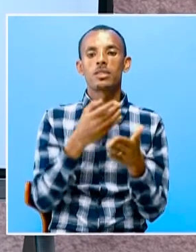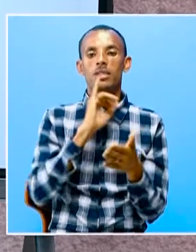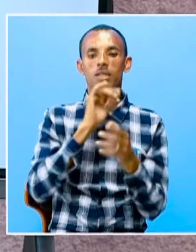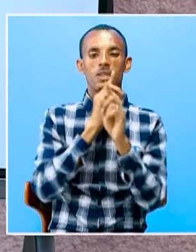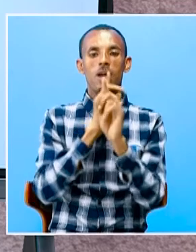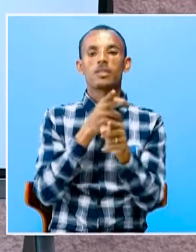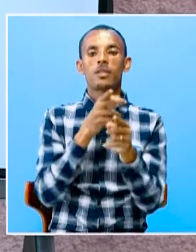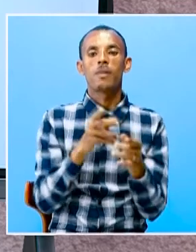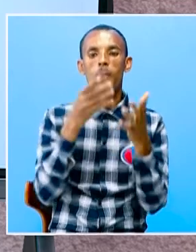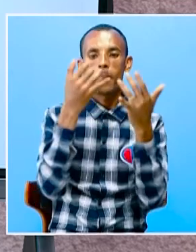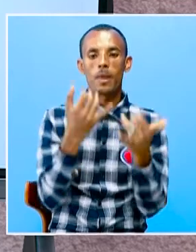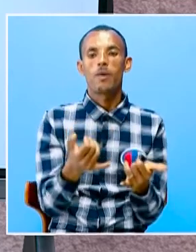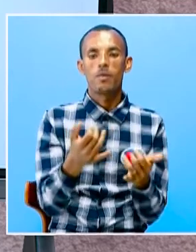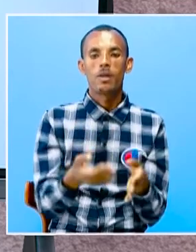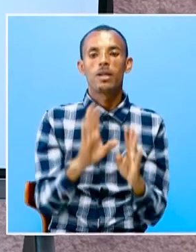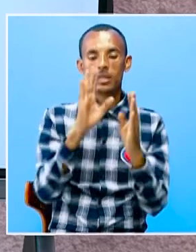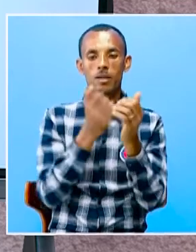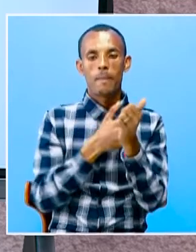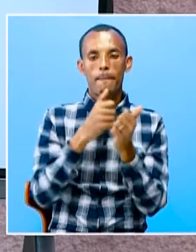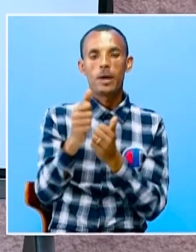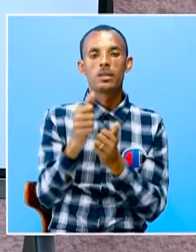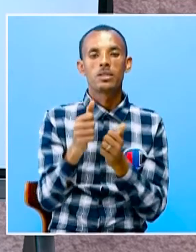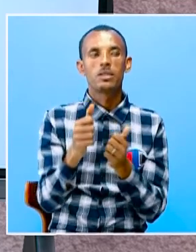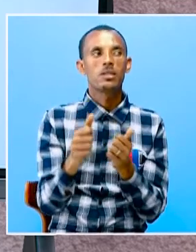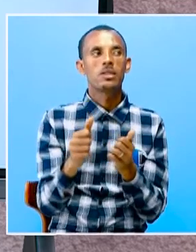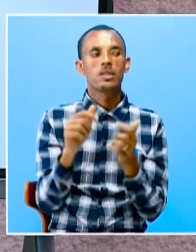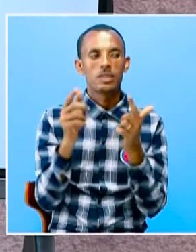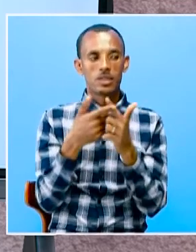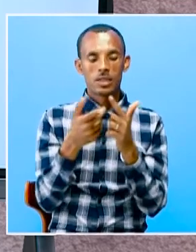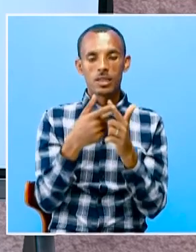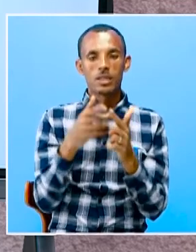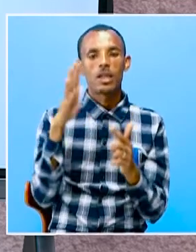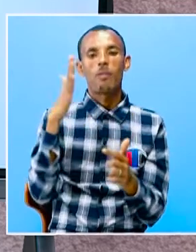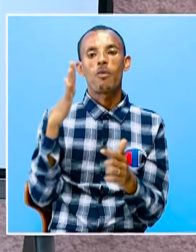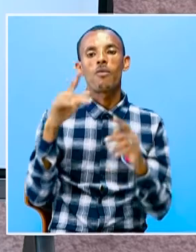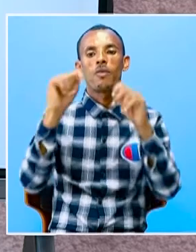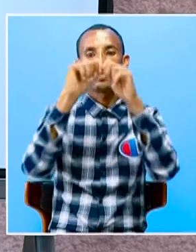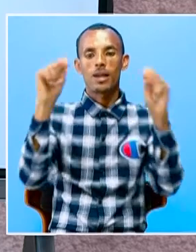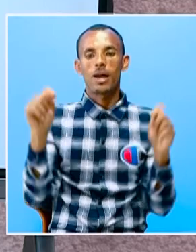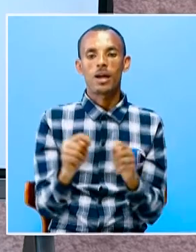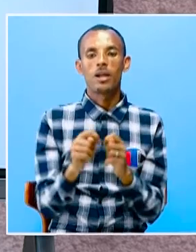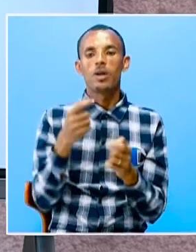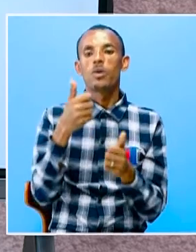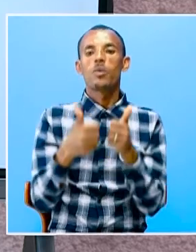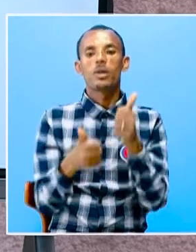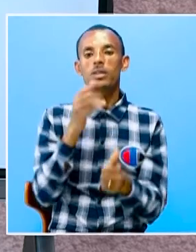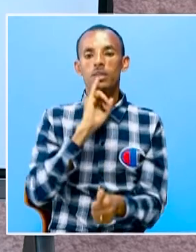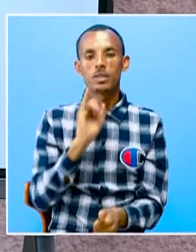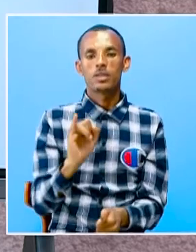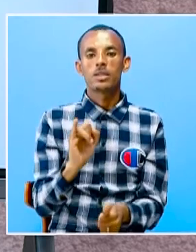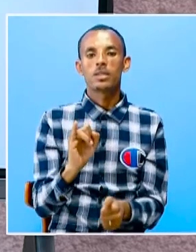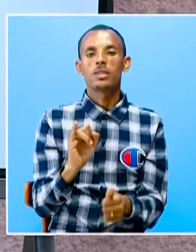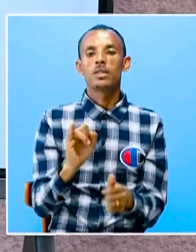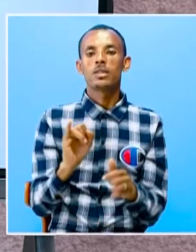answer. Now let's proceed to the second type of triangle, which is